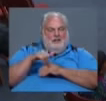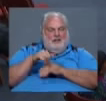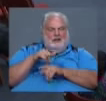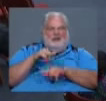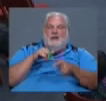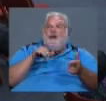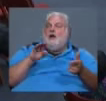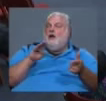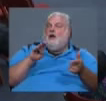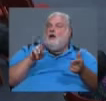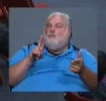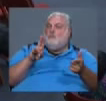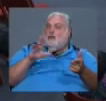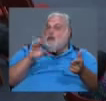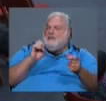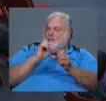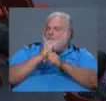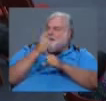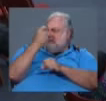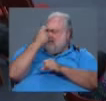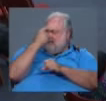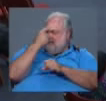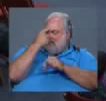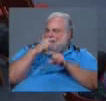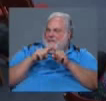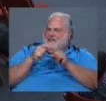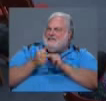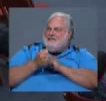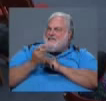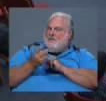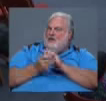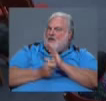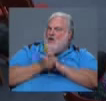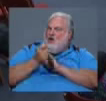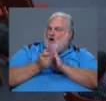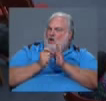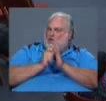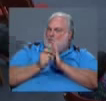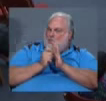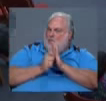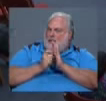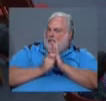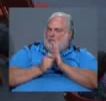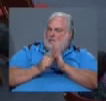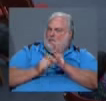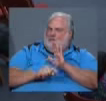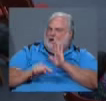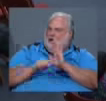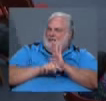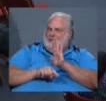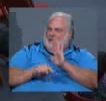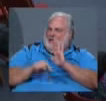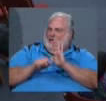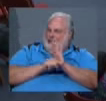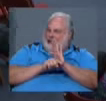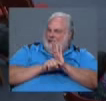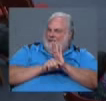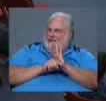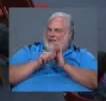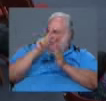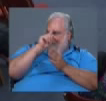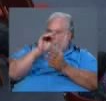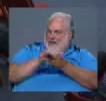Bruce, thank you, and I think that makes a lot of sense. Just some of the articles that were written were really negative, and I think if we